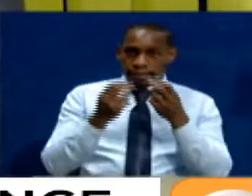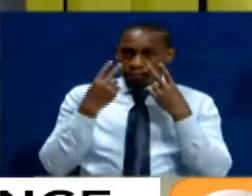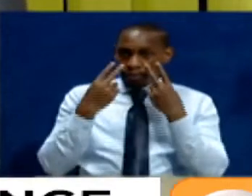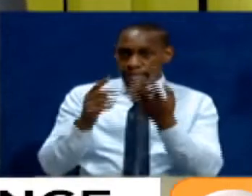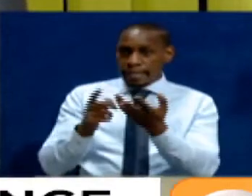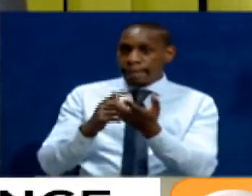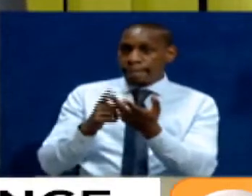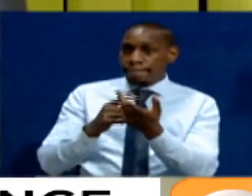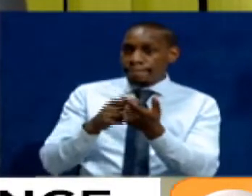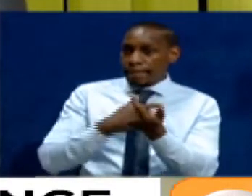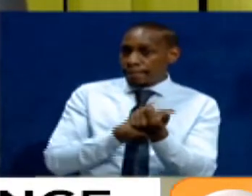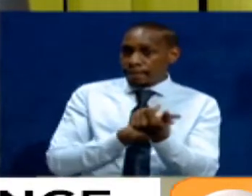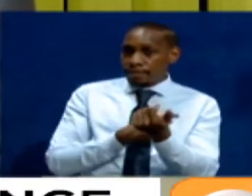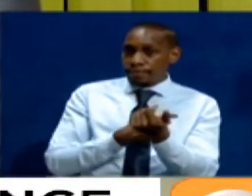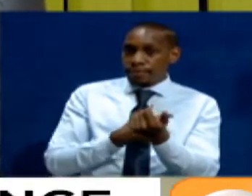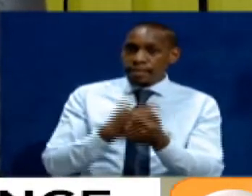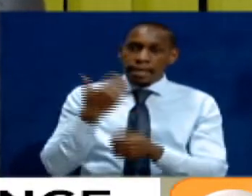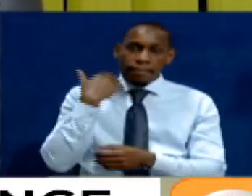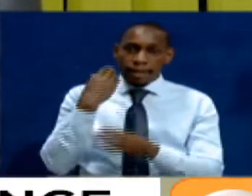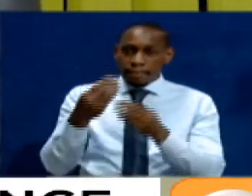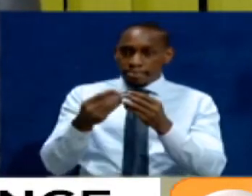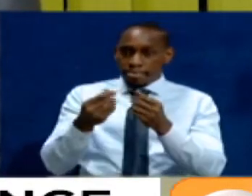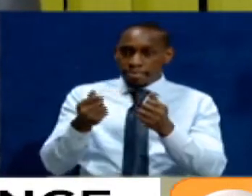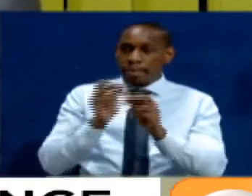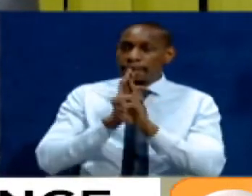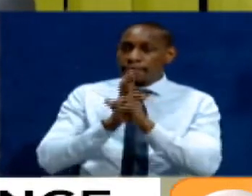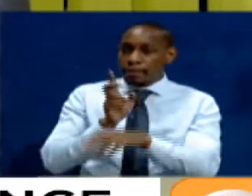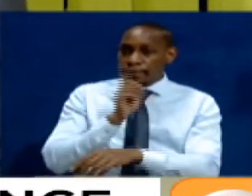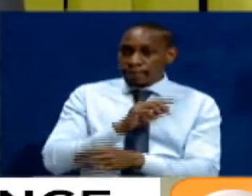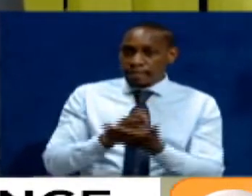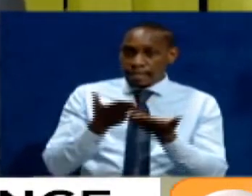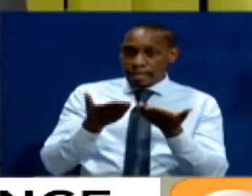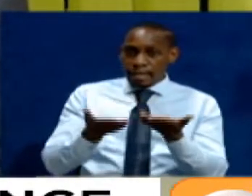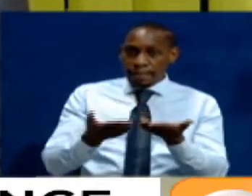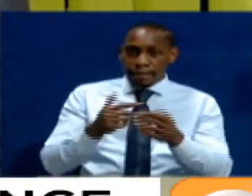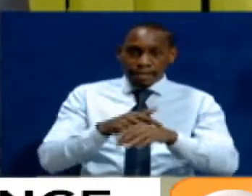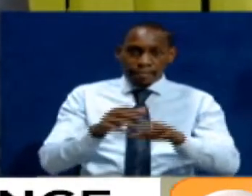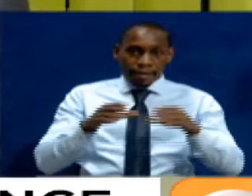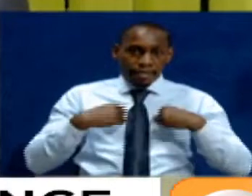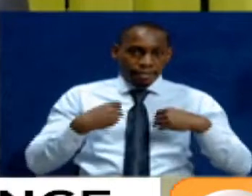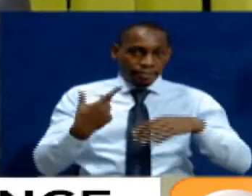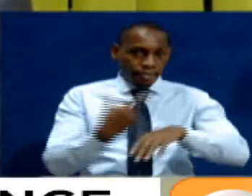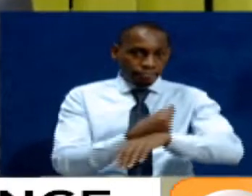look at the number of blood clots reported on this vaccine